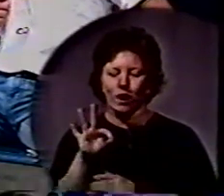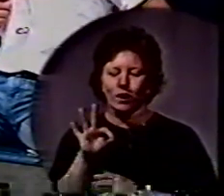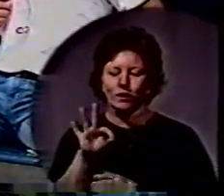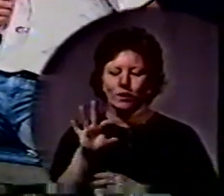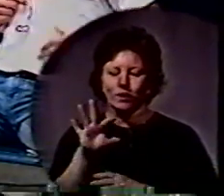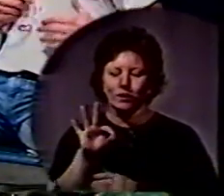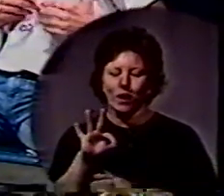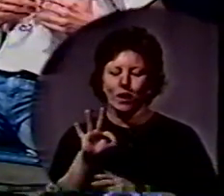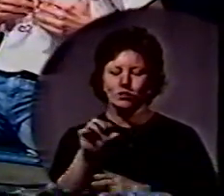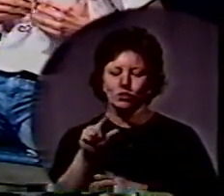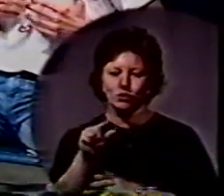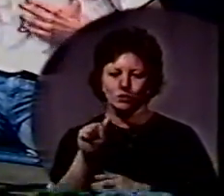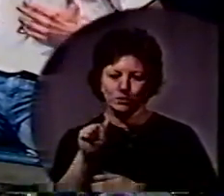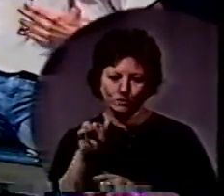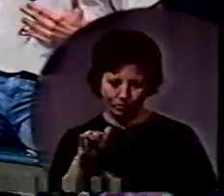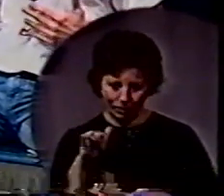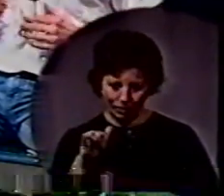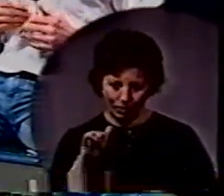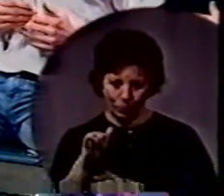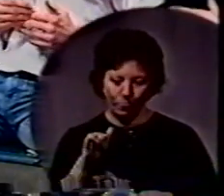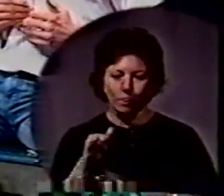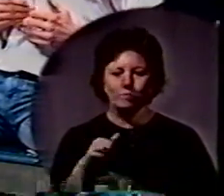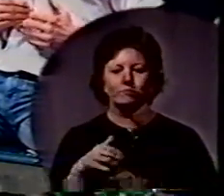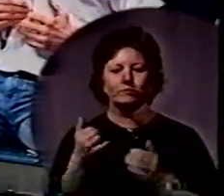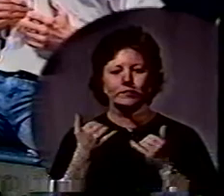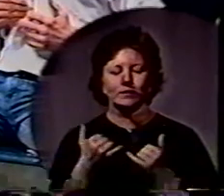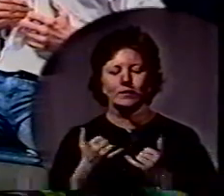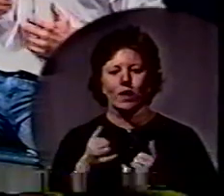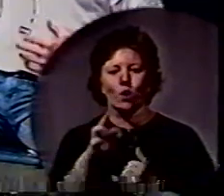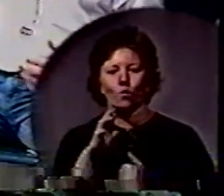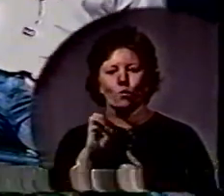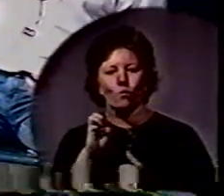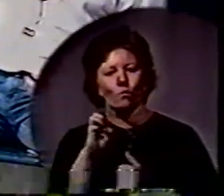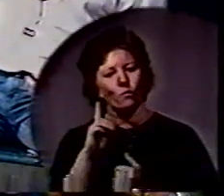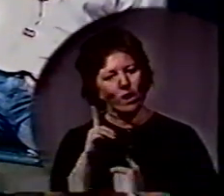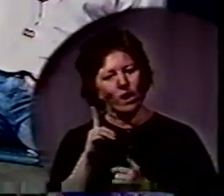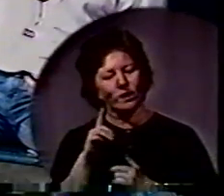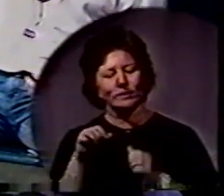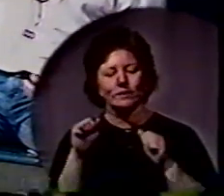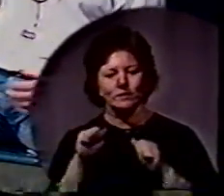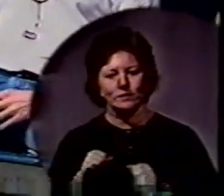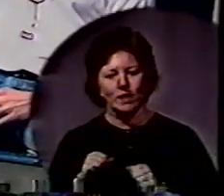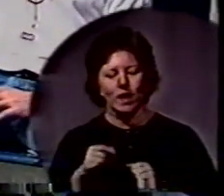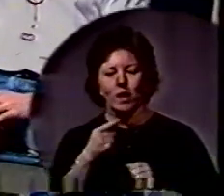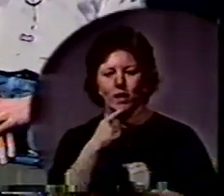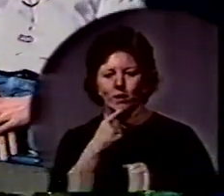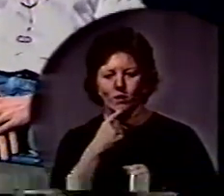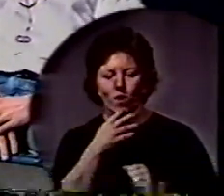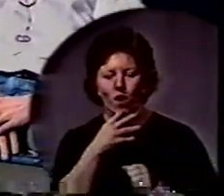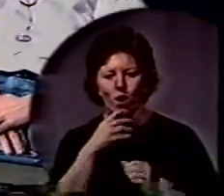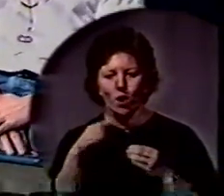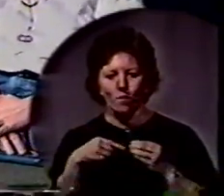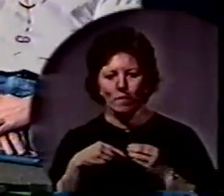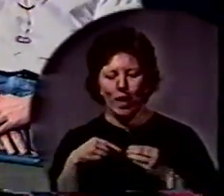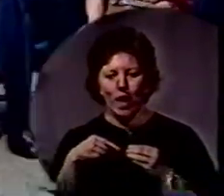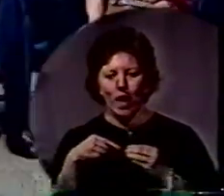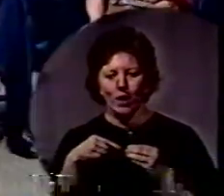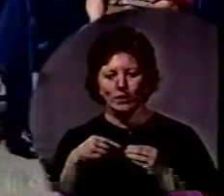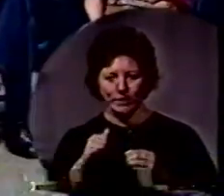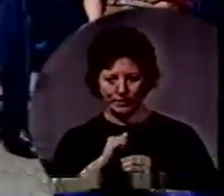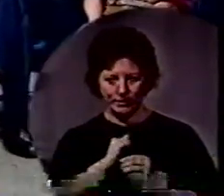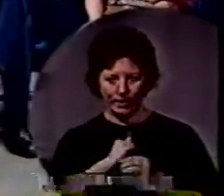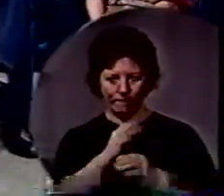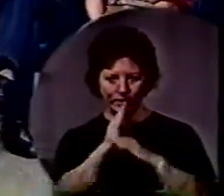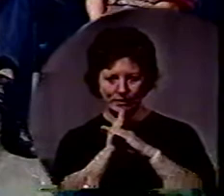629-9429. So I'll turn this over to Rod, and maybe he can tell everybody a little bit more about the martial arts aspect of it. We wanted to talk about self-defense